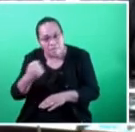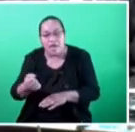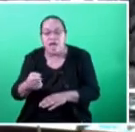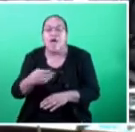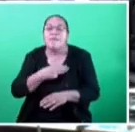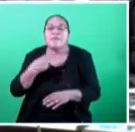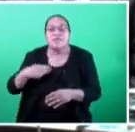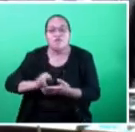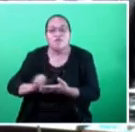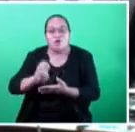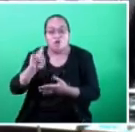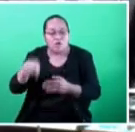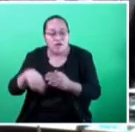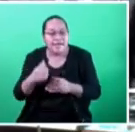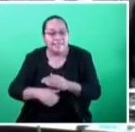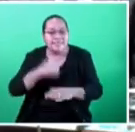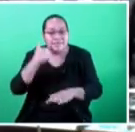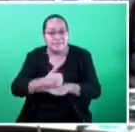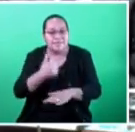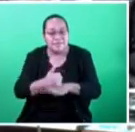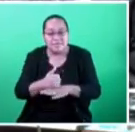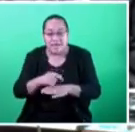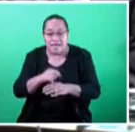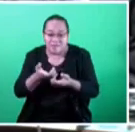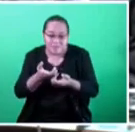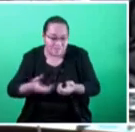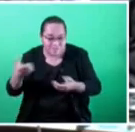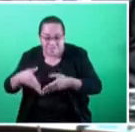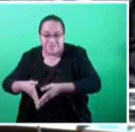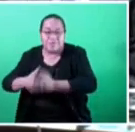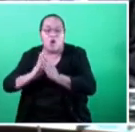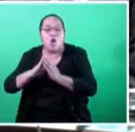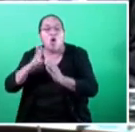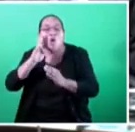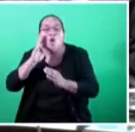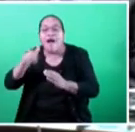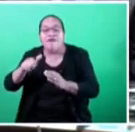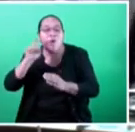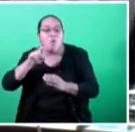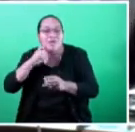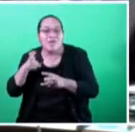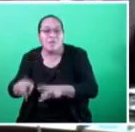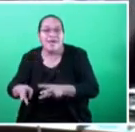Economy for establishing a dedicated ministry to look after our waterways.